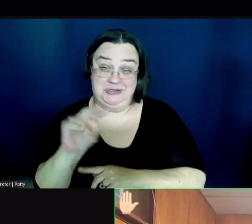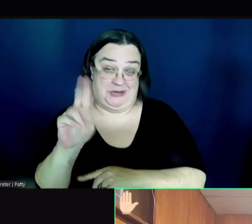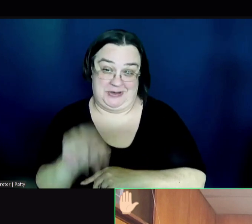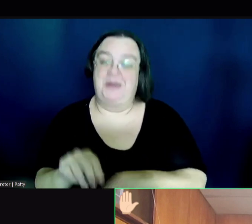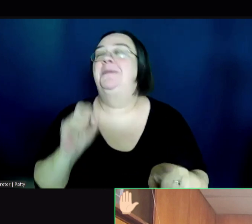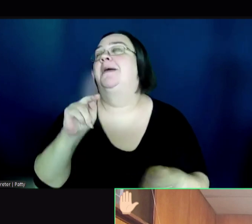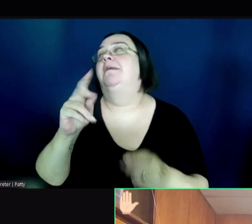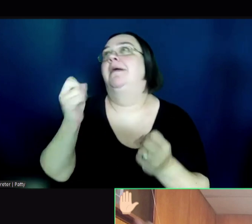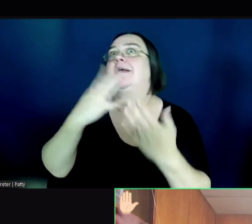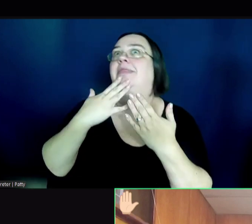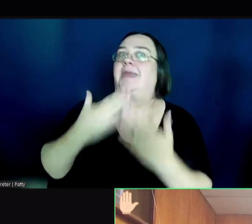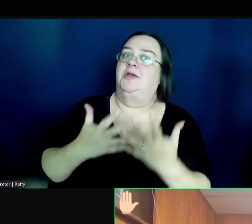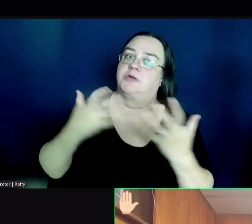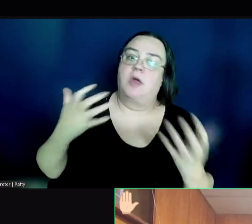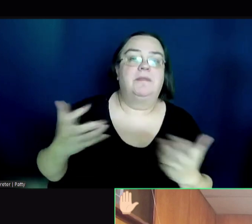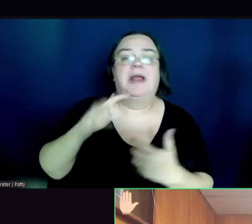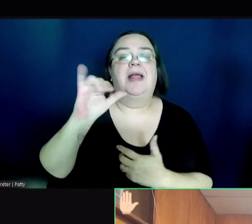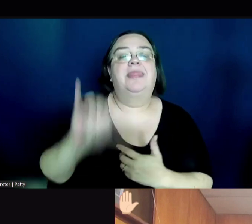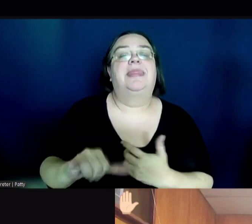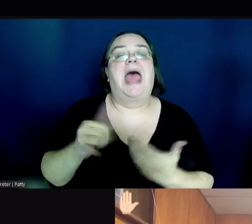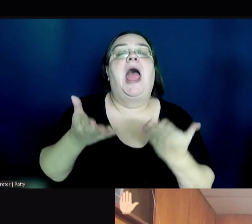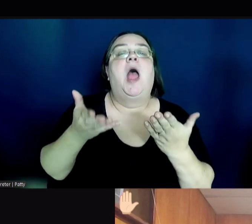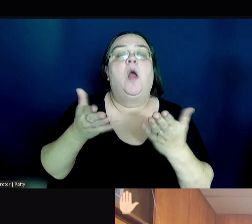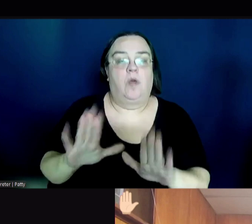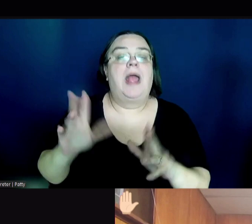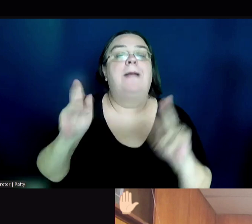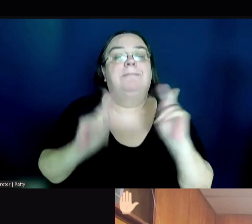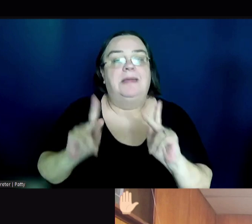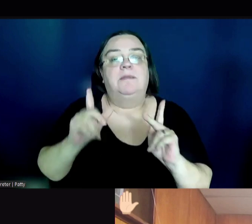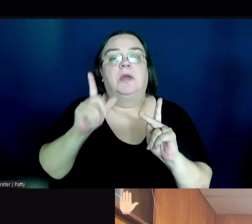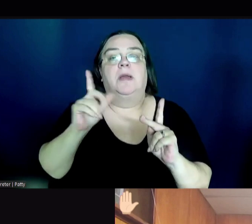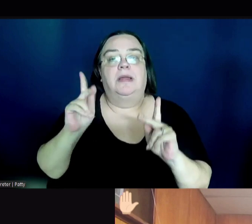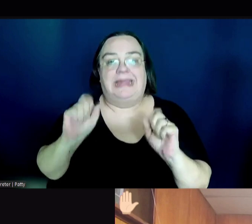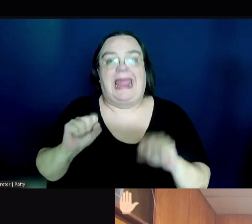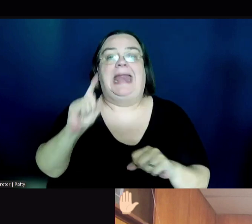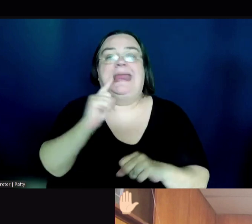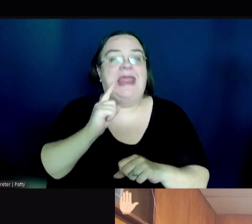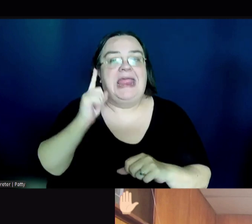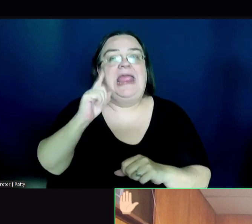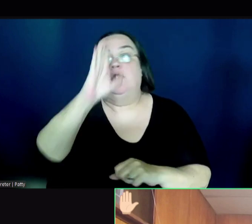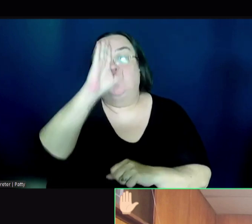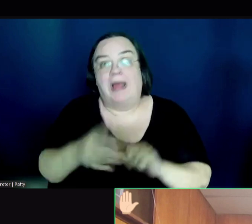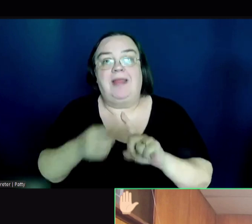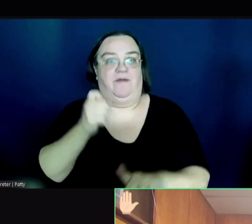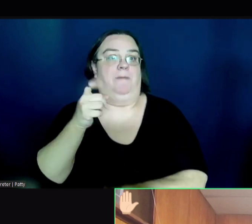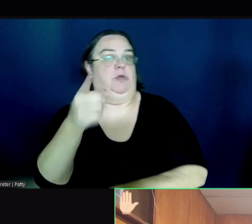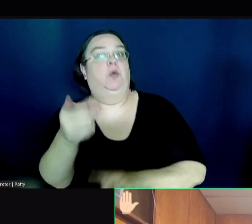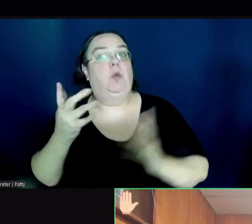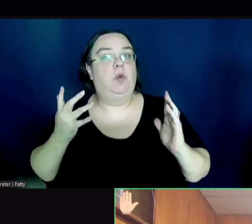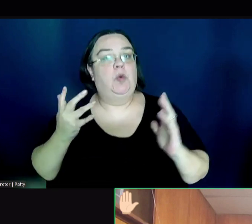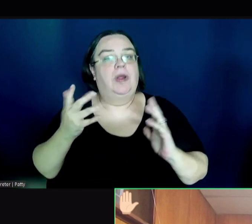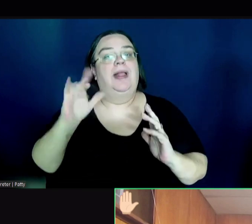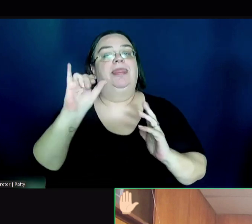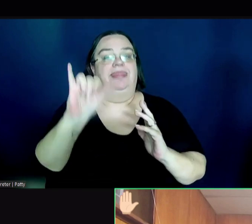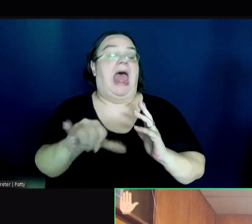Thank you so much. And this way, That's the easy. residents can actually hear it from you directly. That's really, really useful.